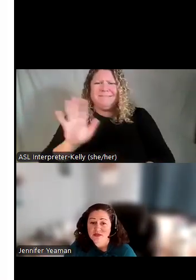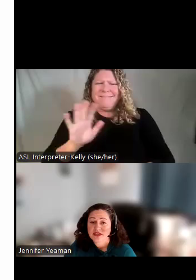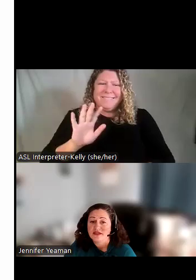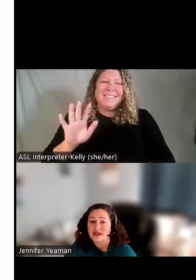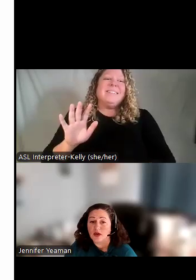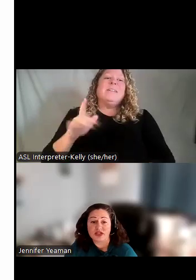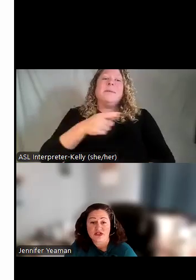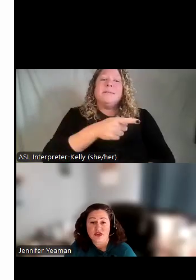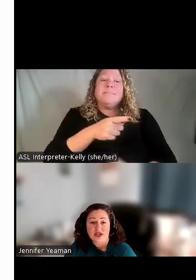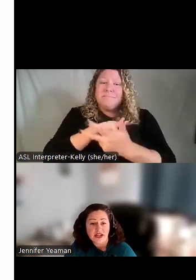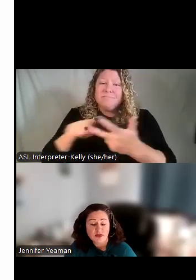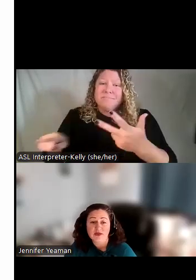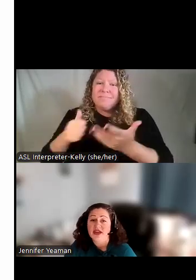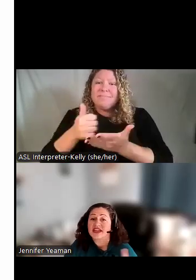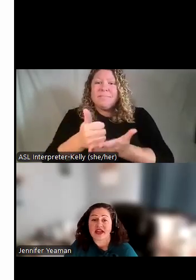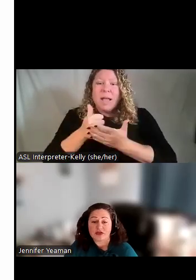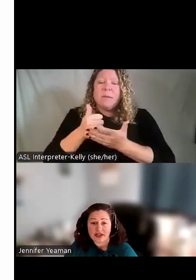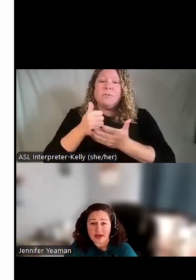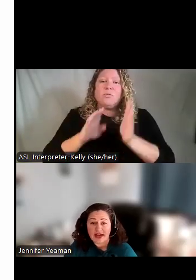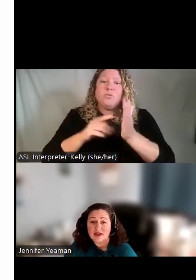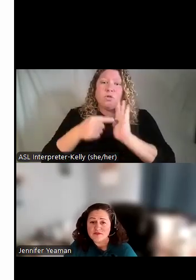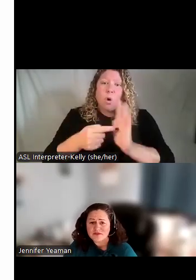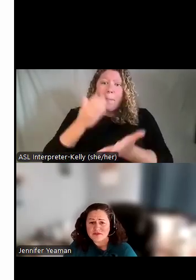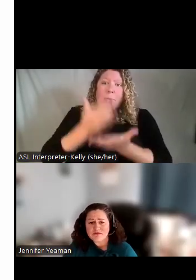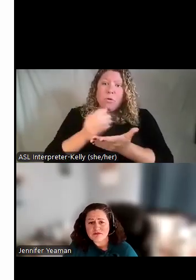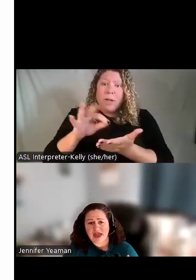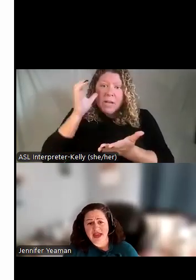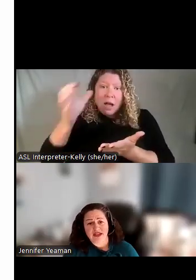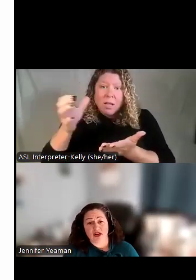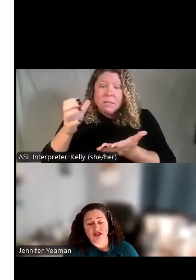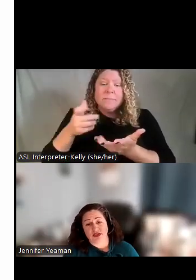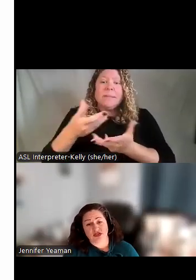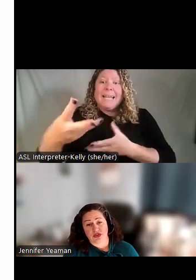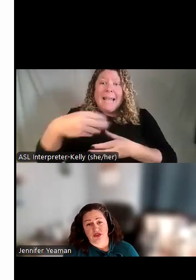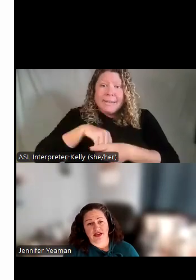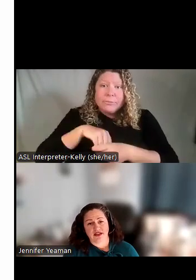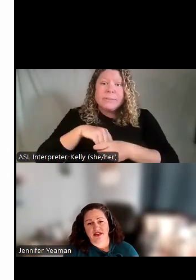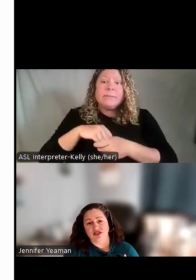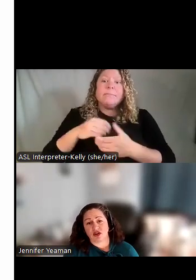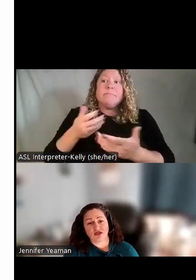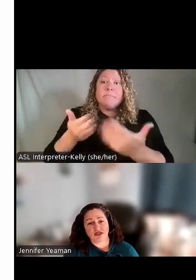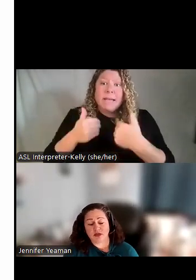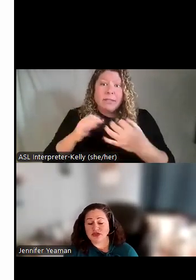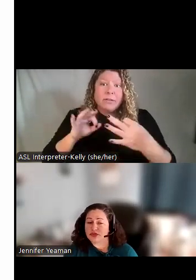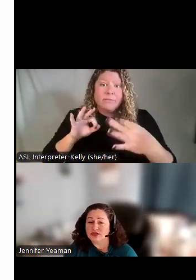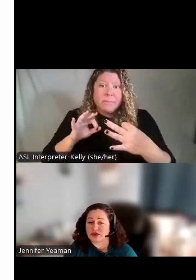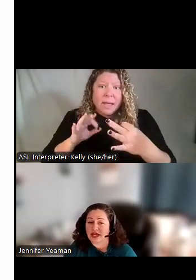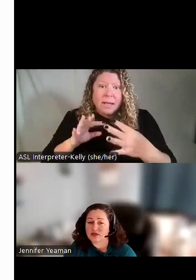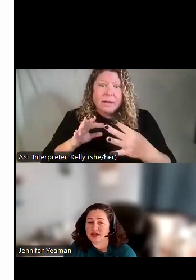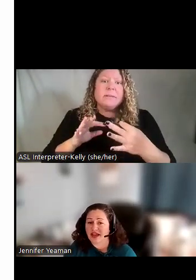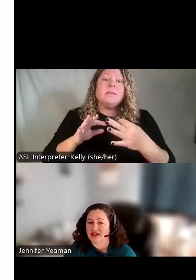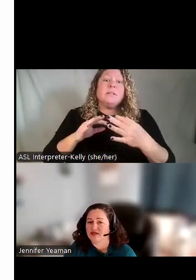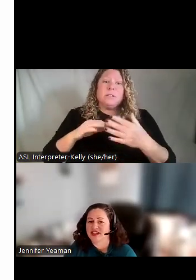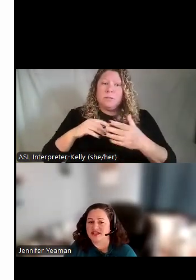of concept. They help to nurture engagement, gather feedback, and also nurture learning. And these are all valuable tools